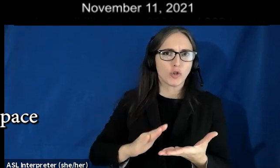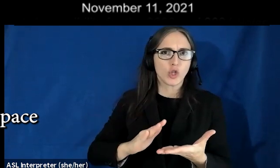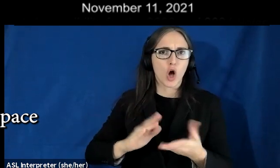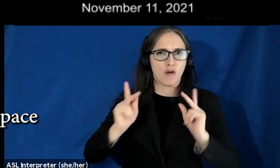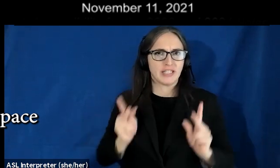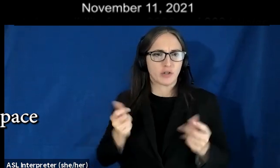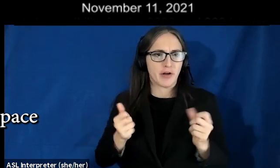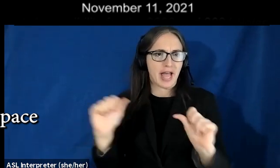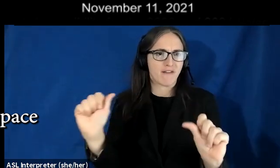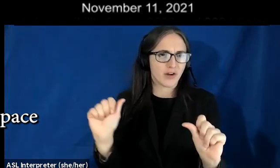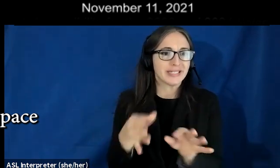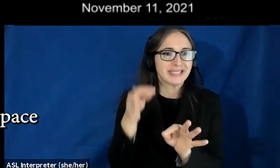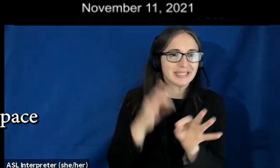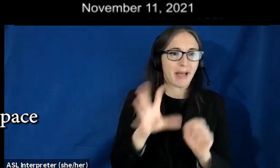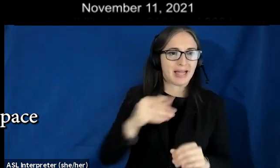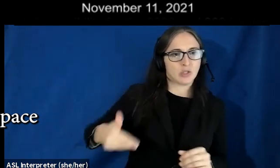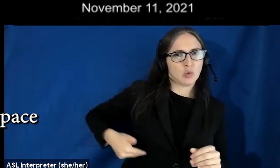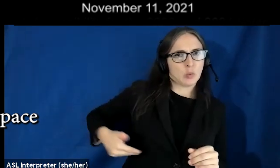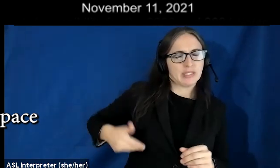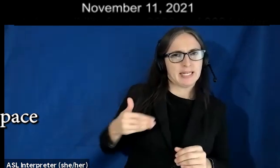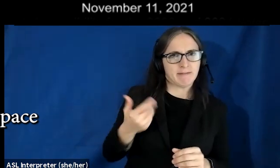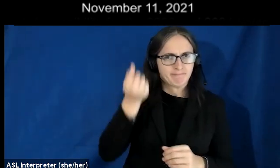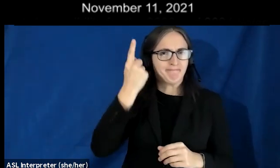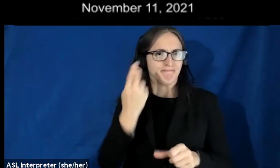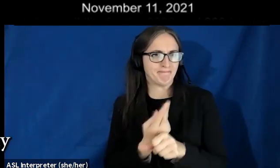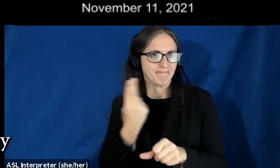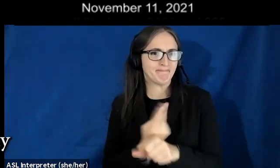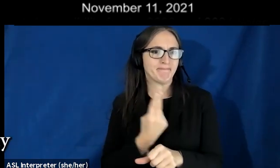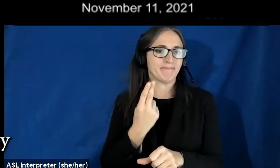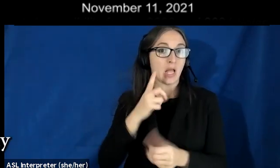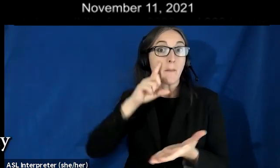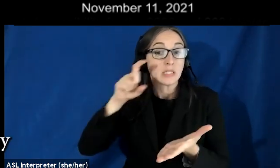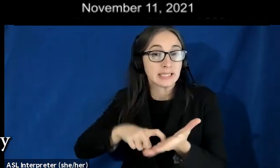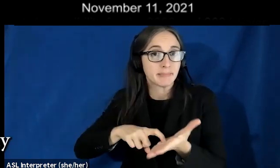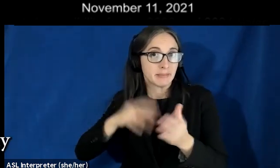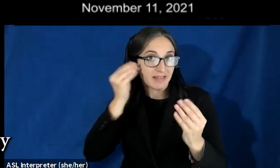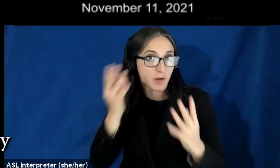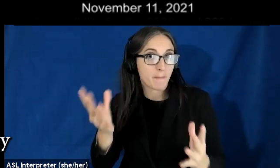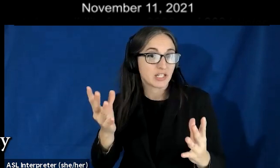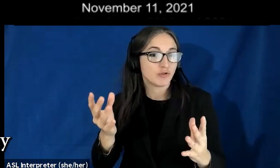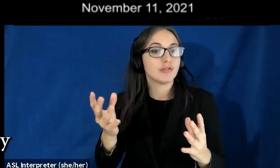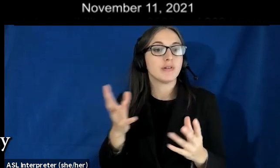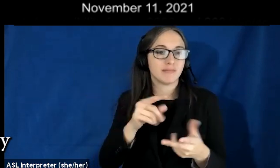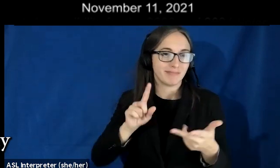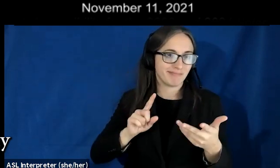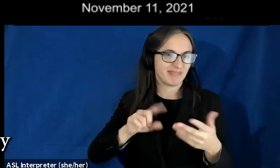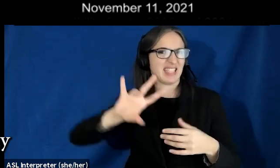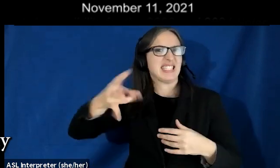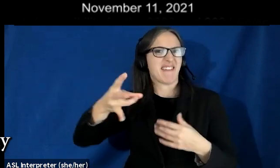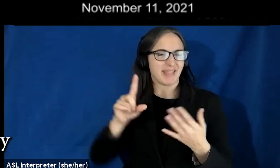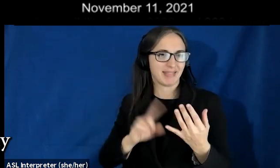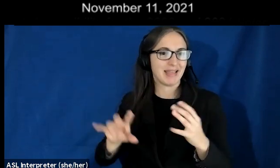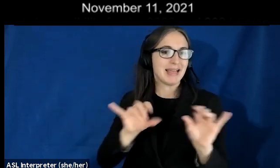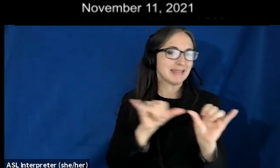of information, size and space for approach and use. From these 7 principles,